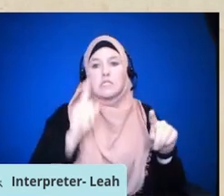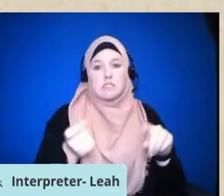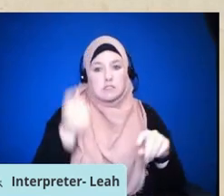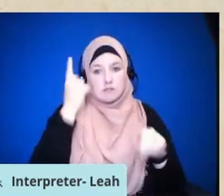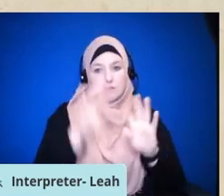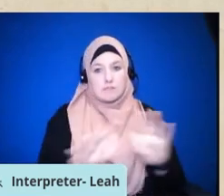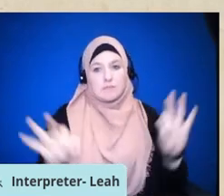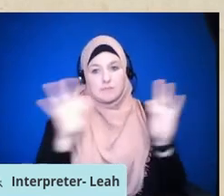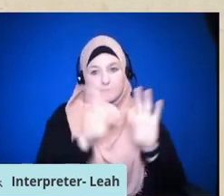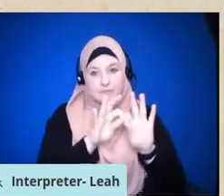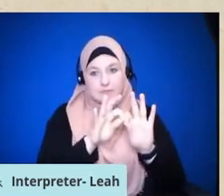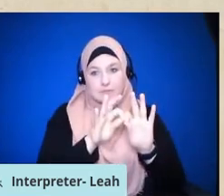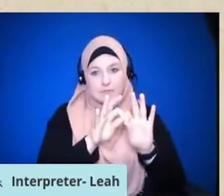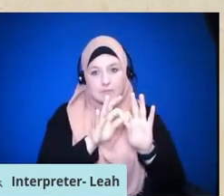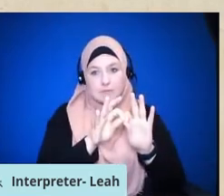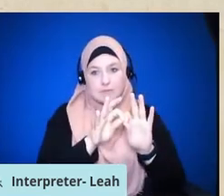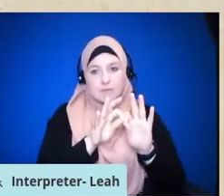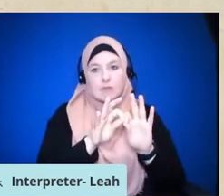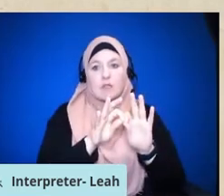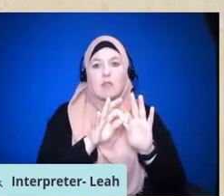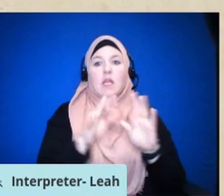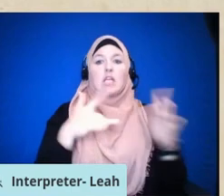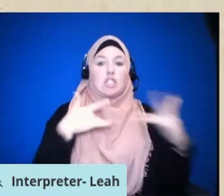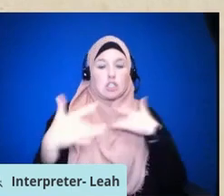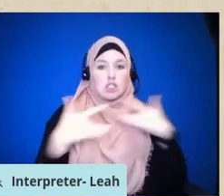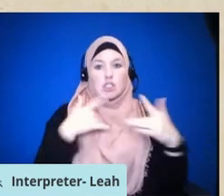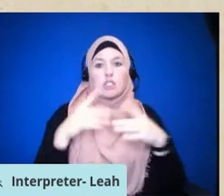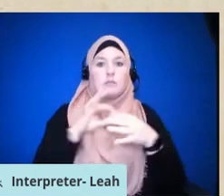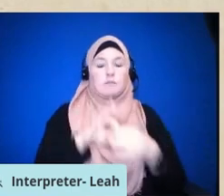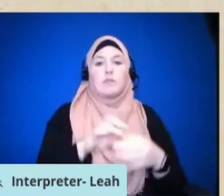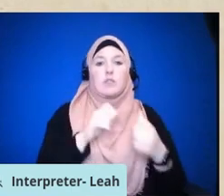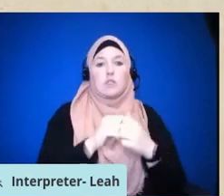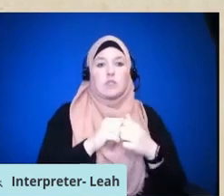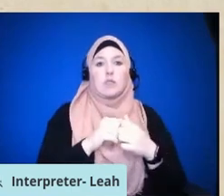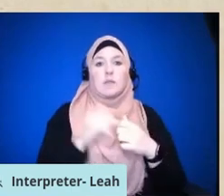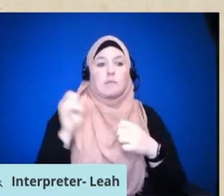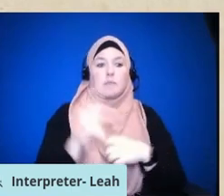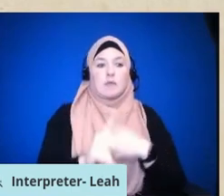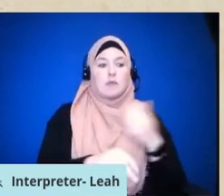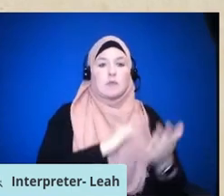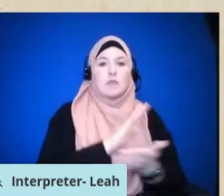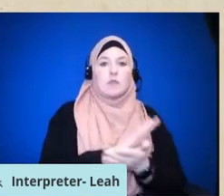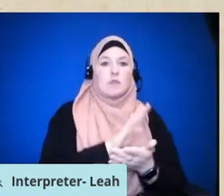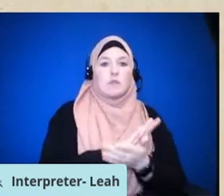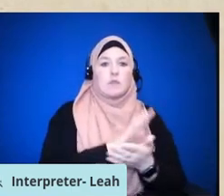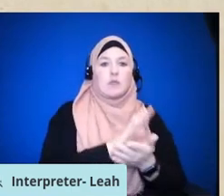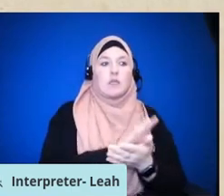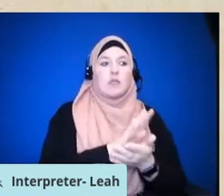the nervousness and concern around the back to school